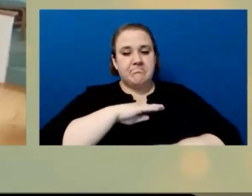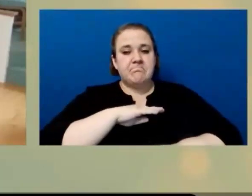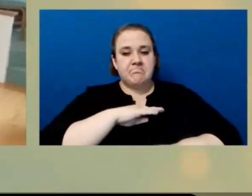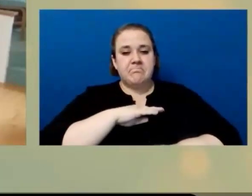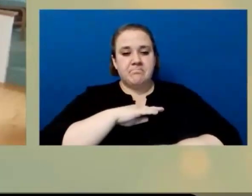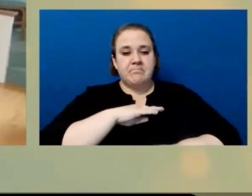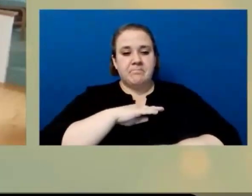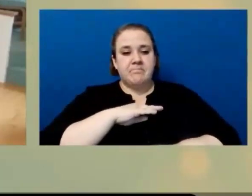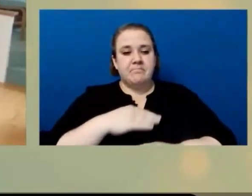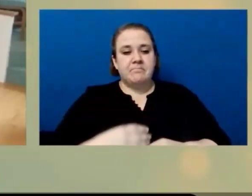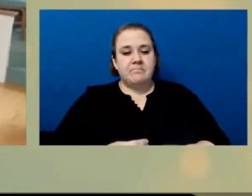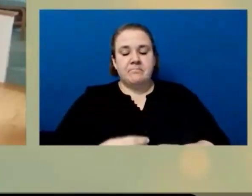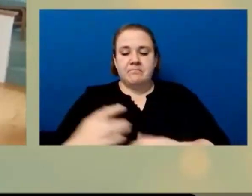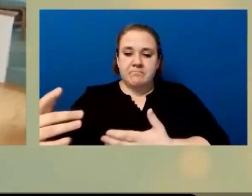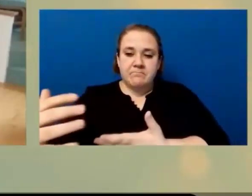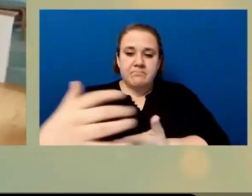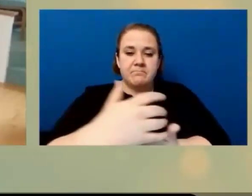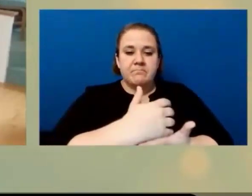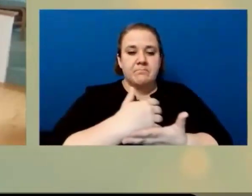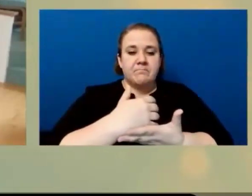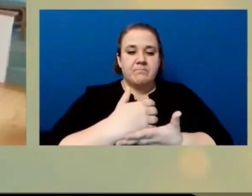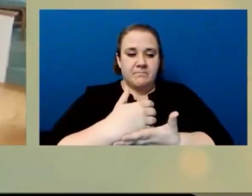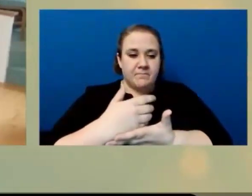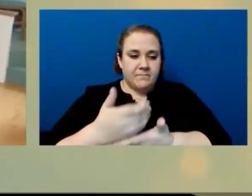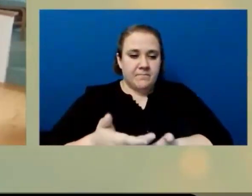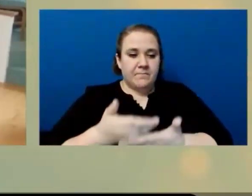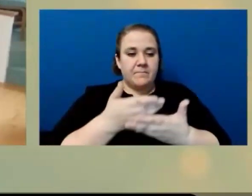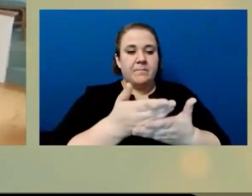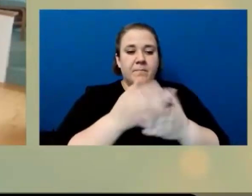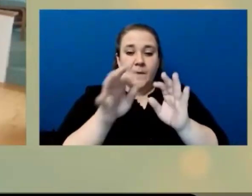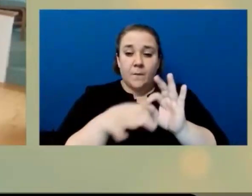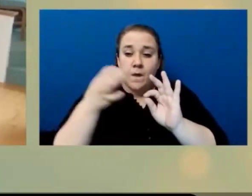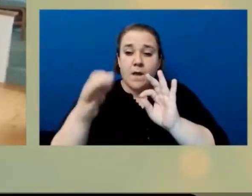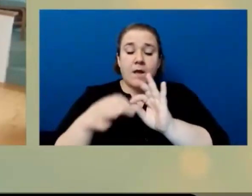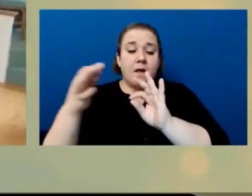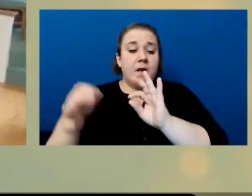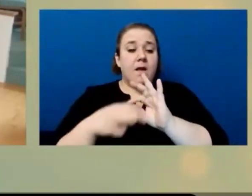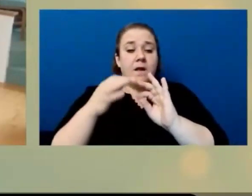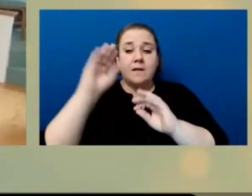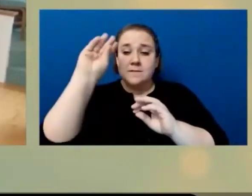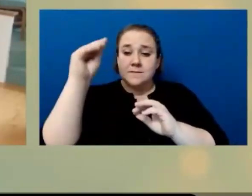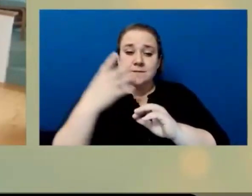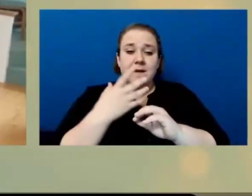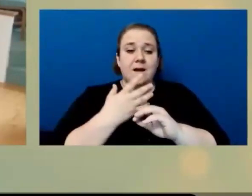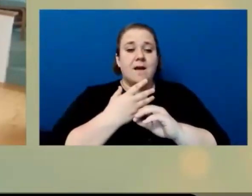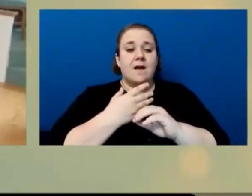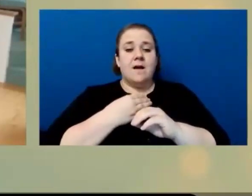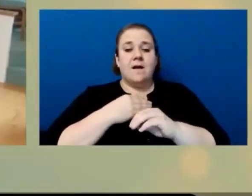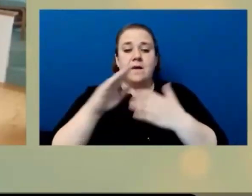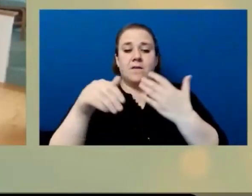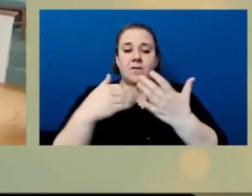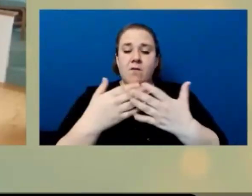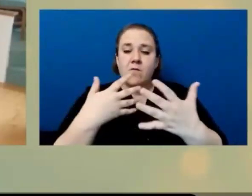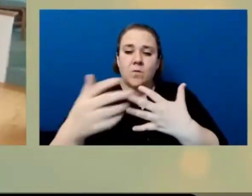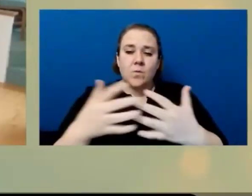said. She took the things that the owl had brought, the threads of sunlight fine as silk and cobwebs